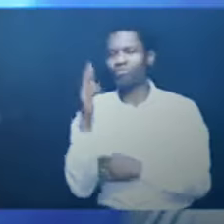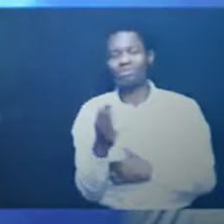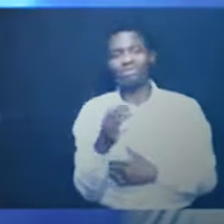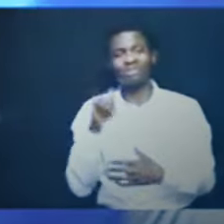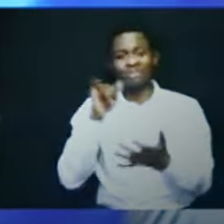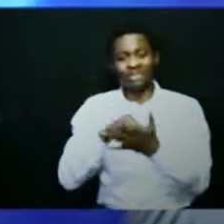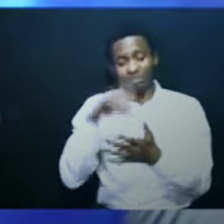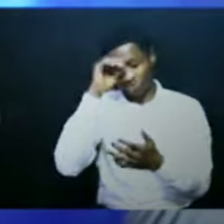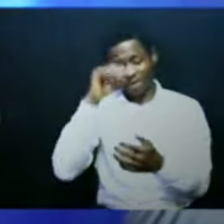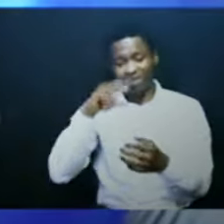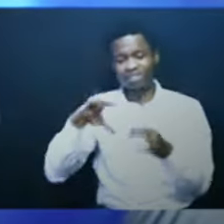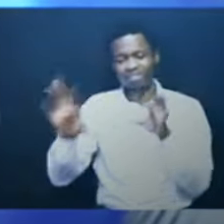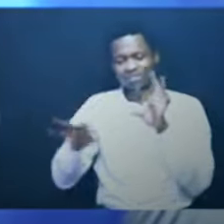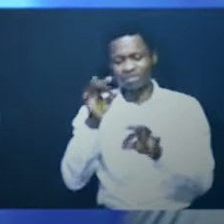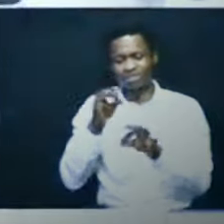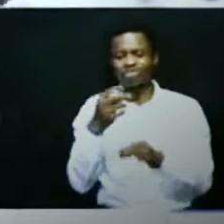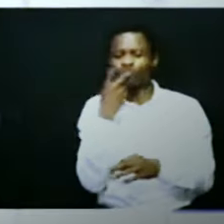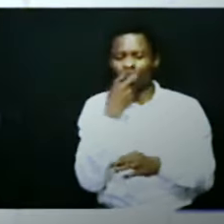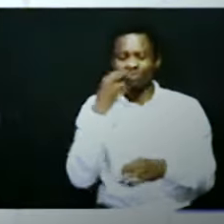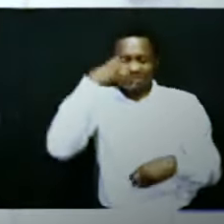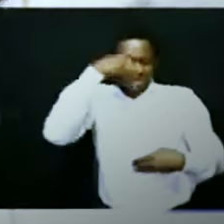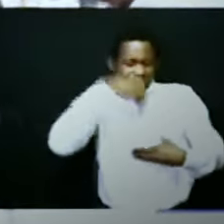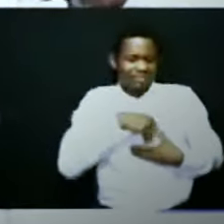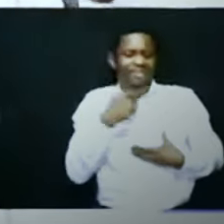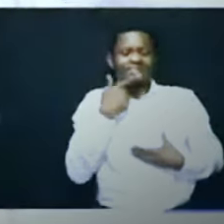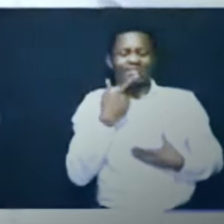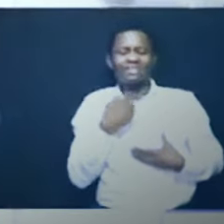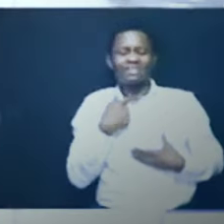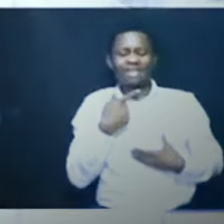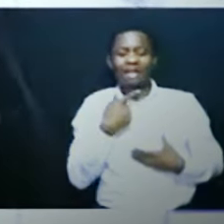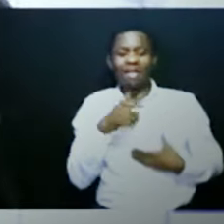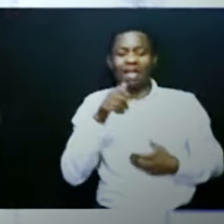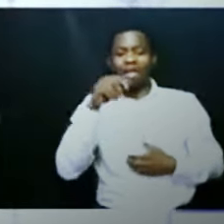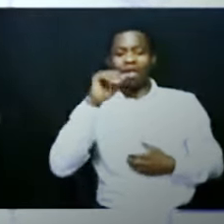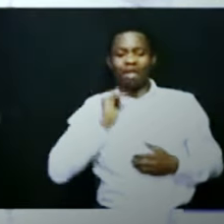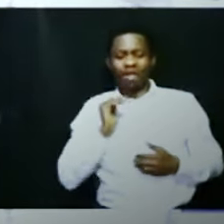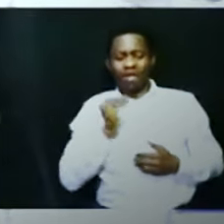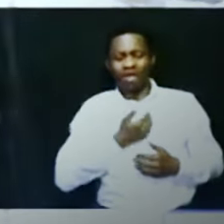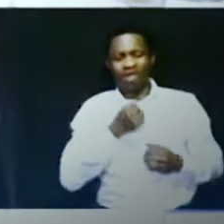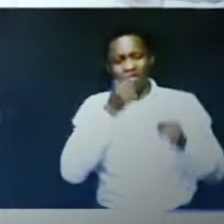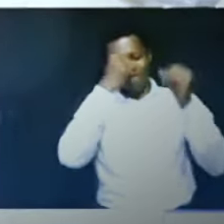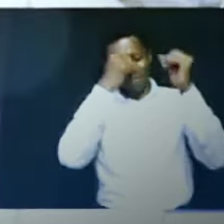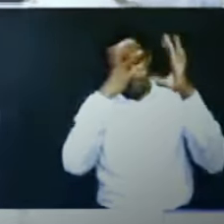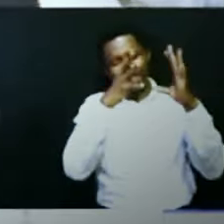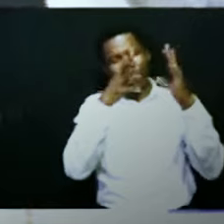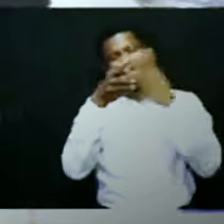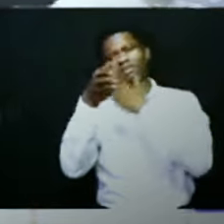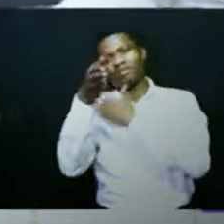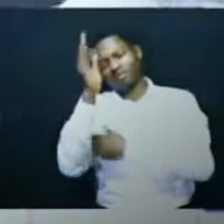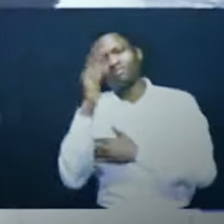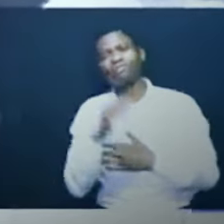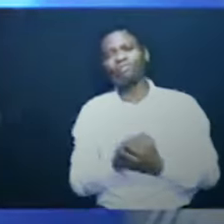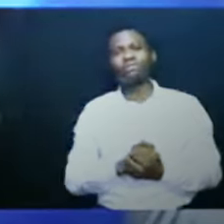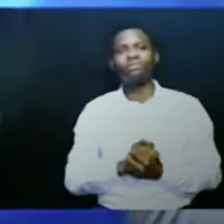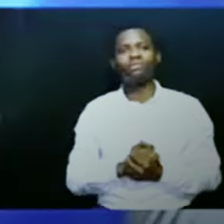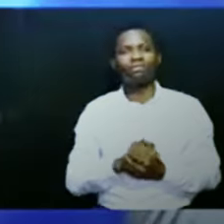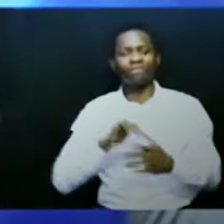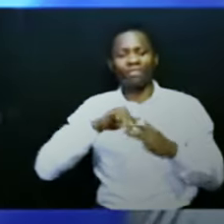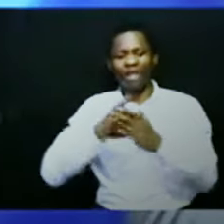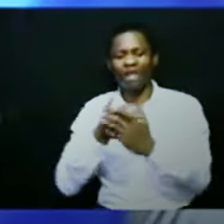Abba, Father to God. How do